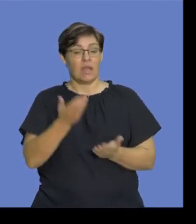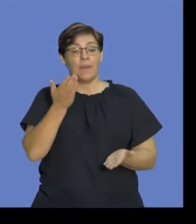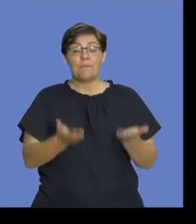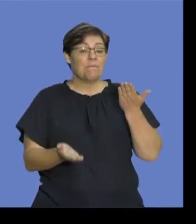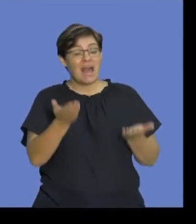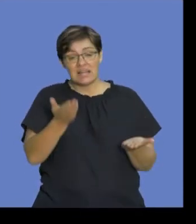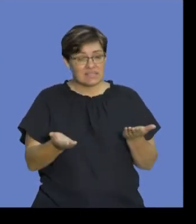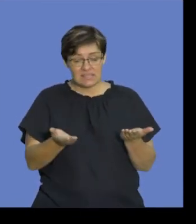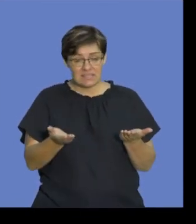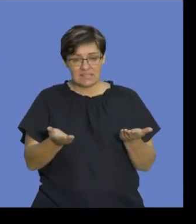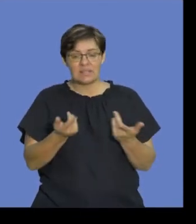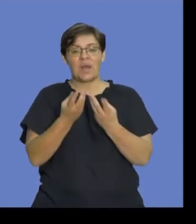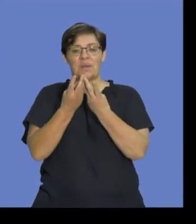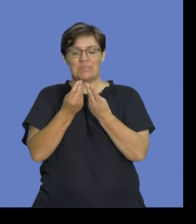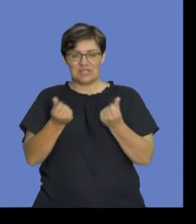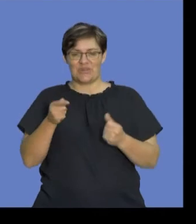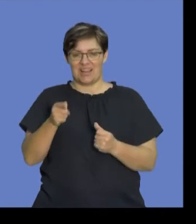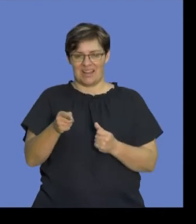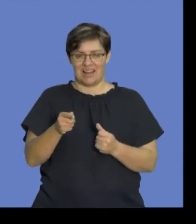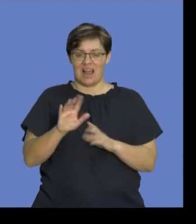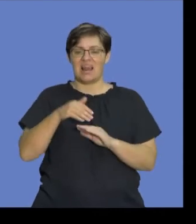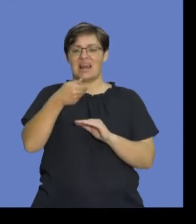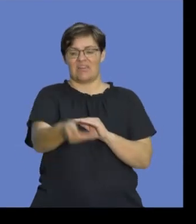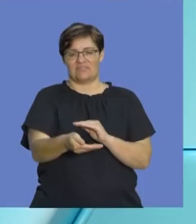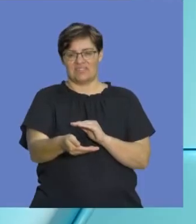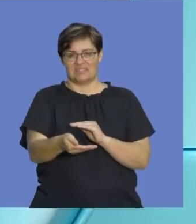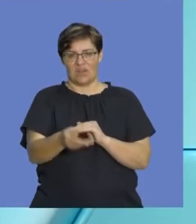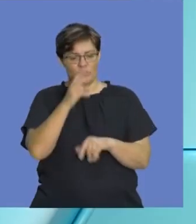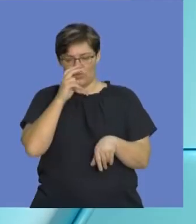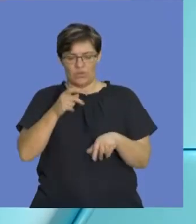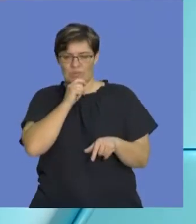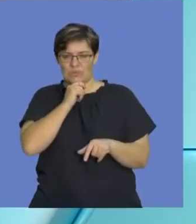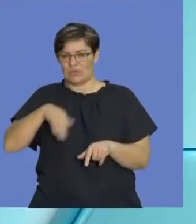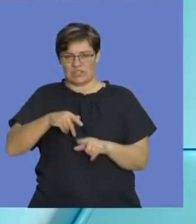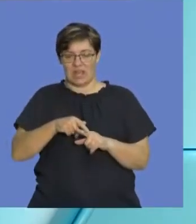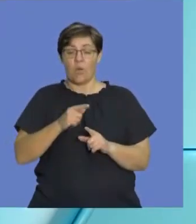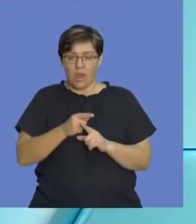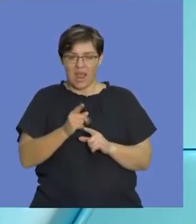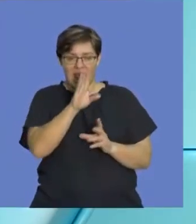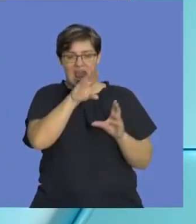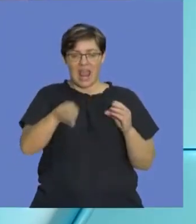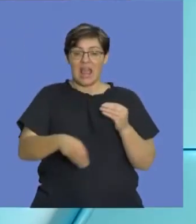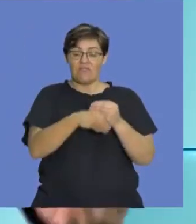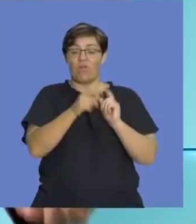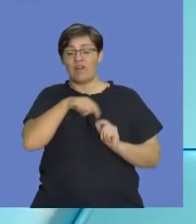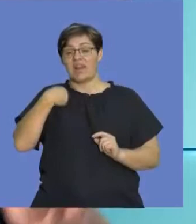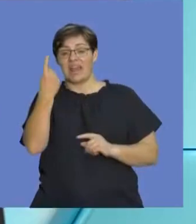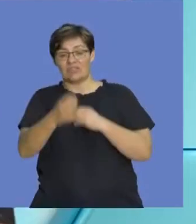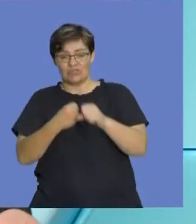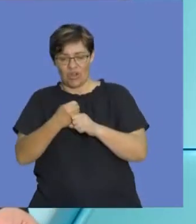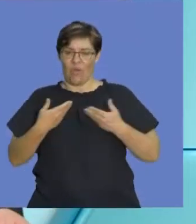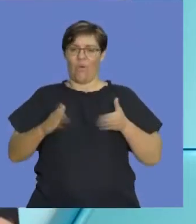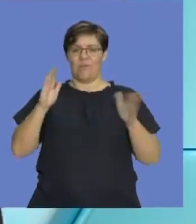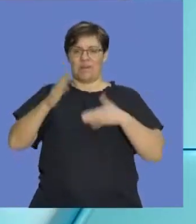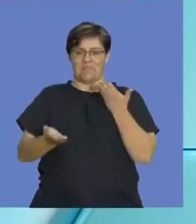the balance, obviously, would be the materials that have been left over, which will form part of next year's opening